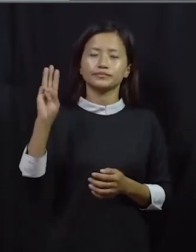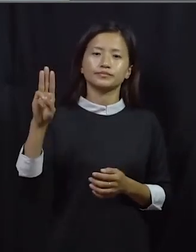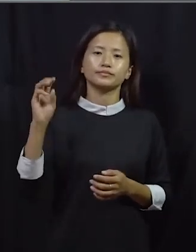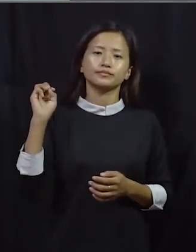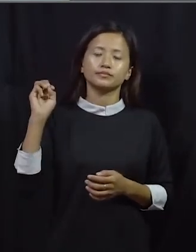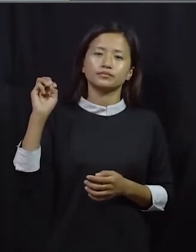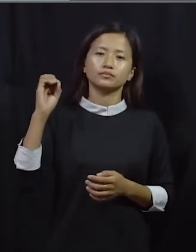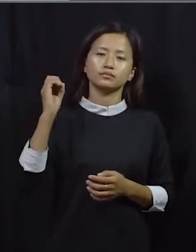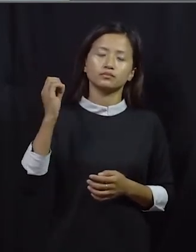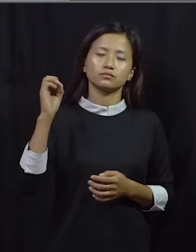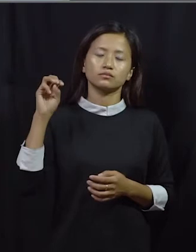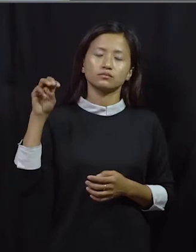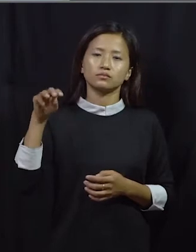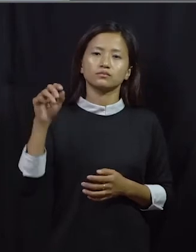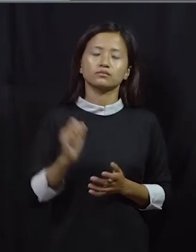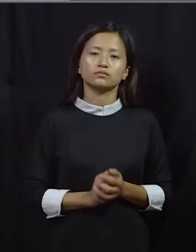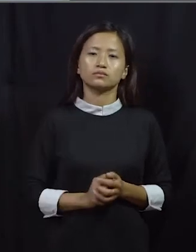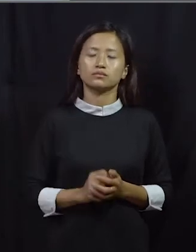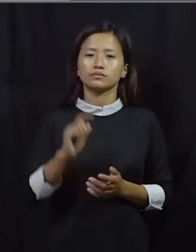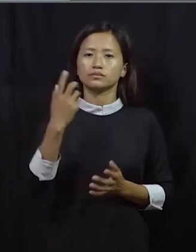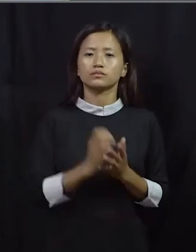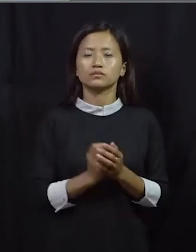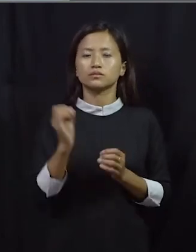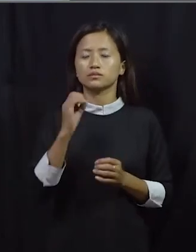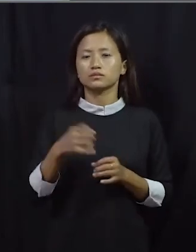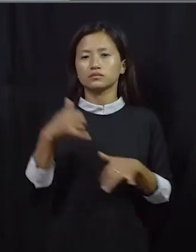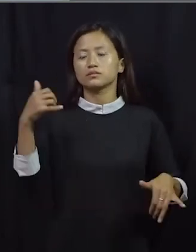from his capital. On 1st